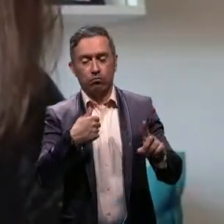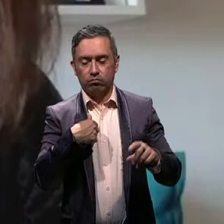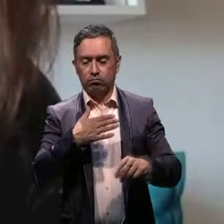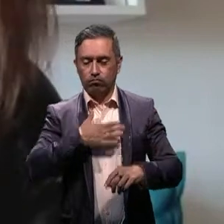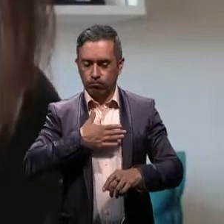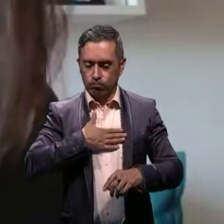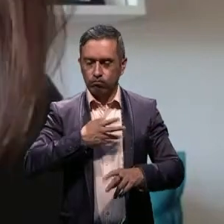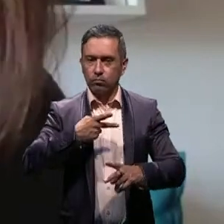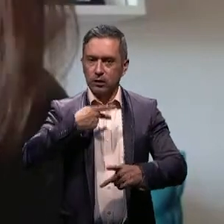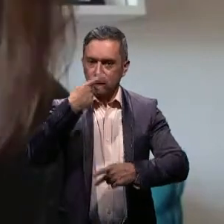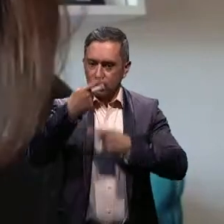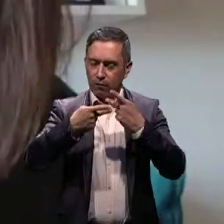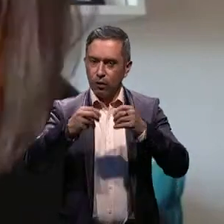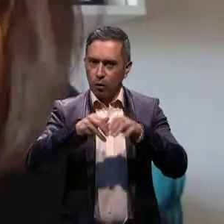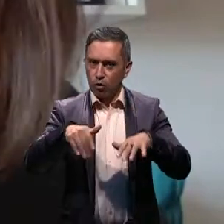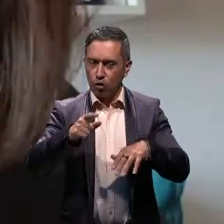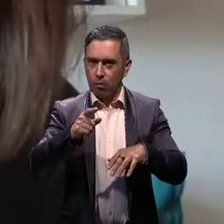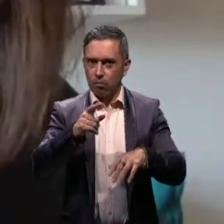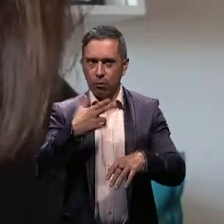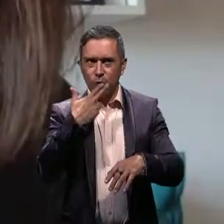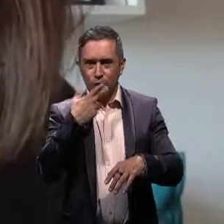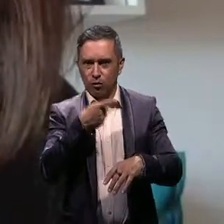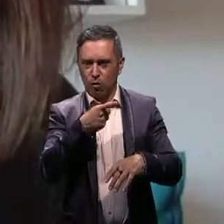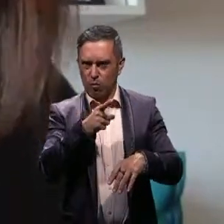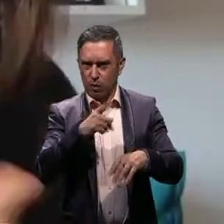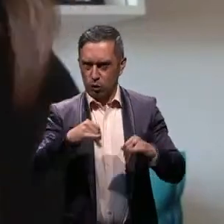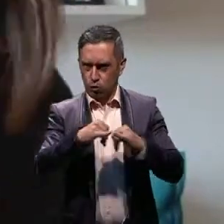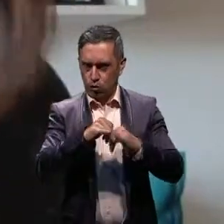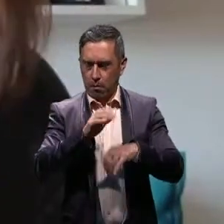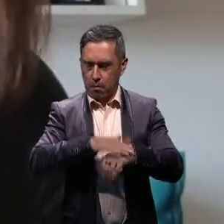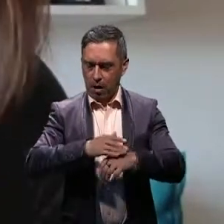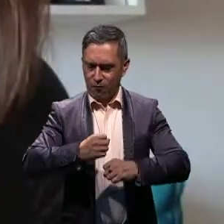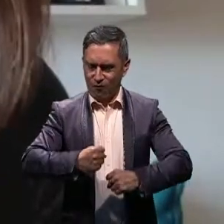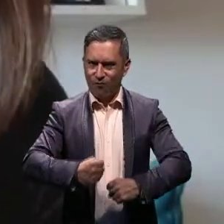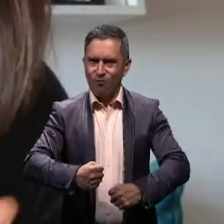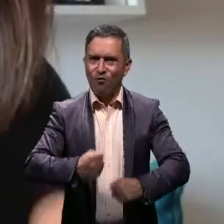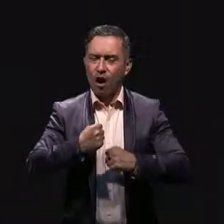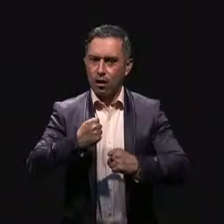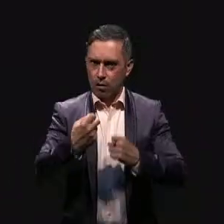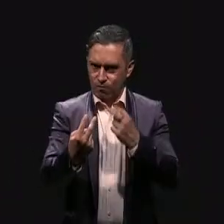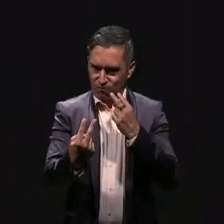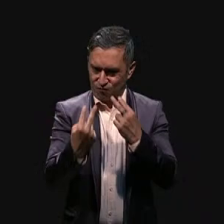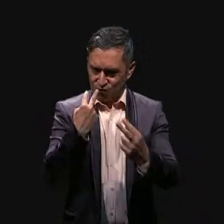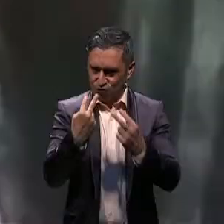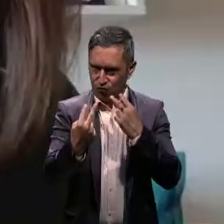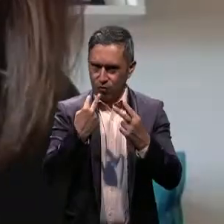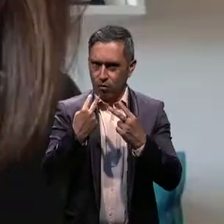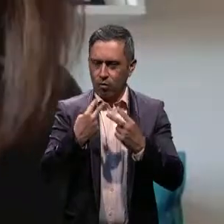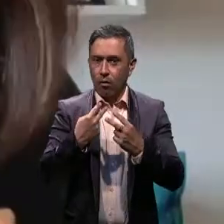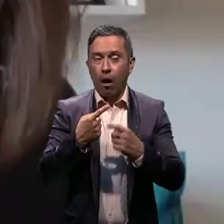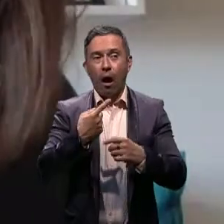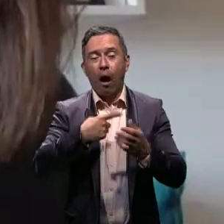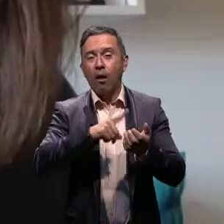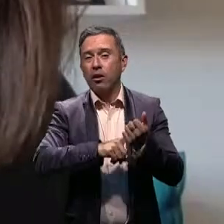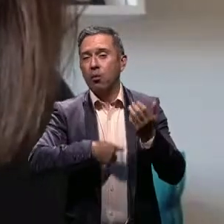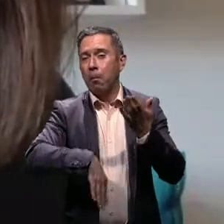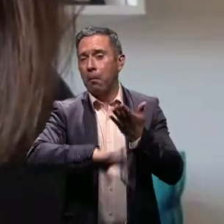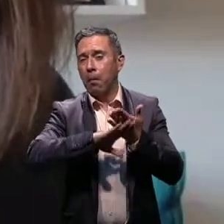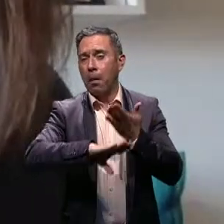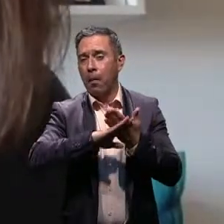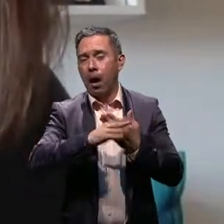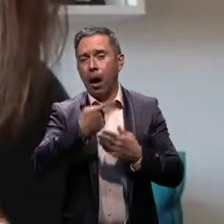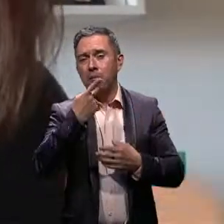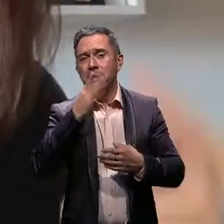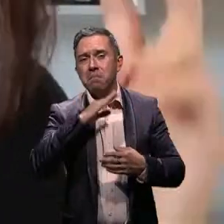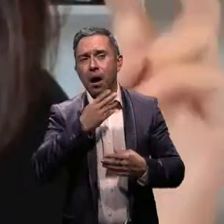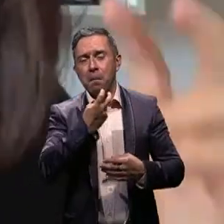no spokesperson that allows institutionality to be powerful, even though the